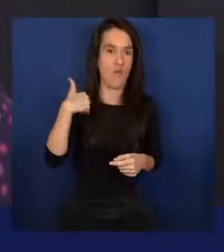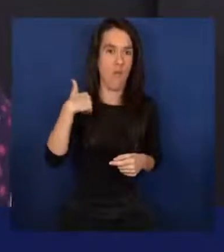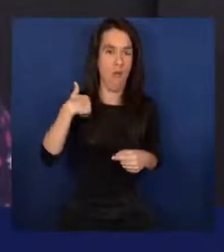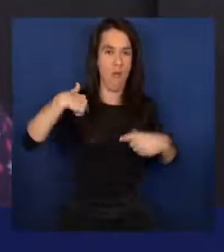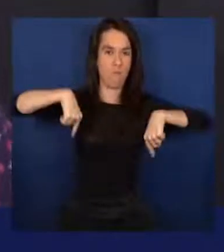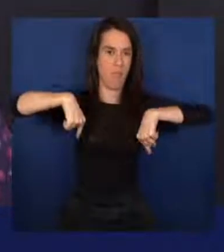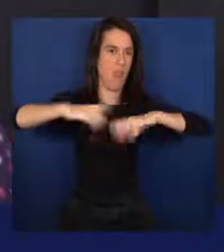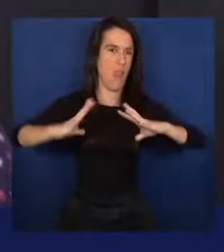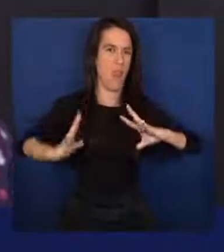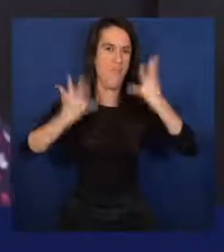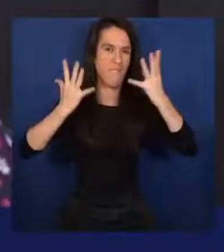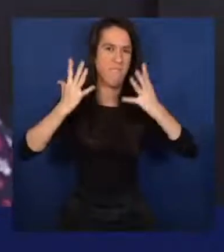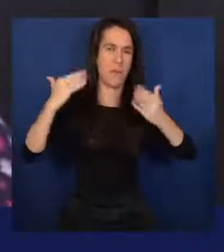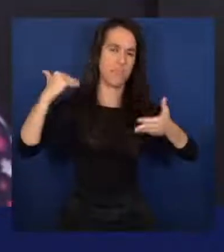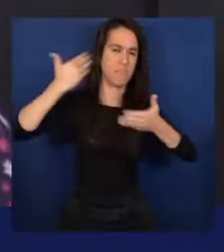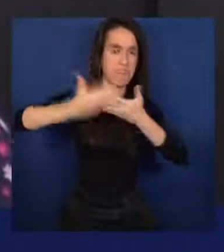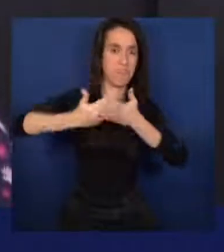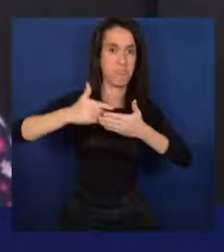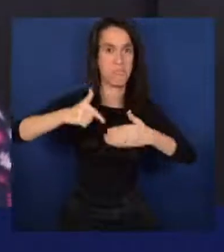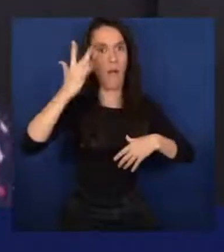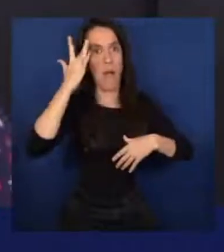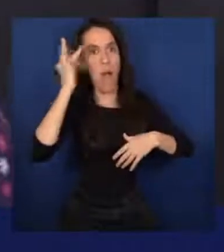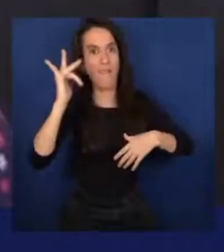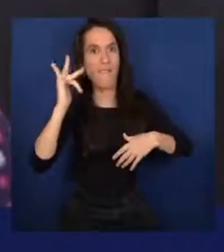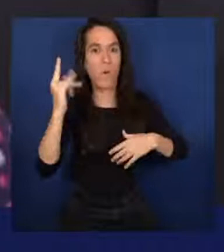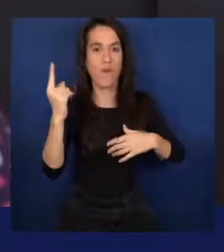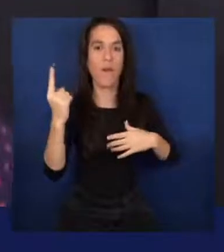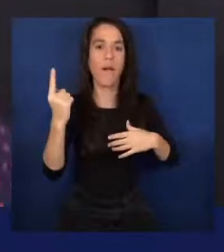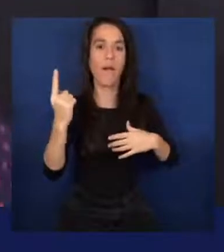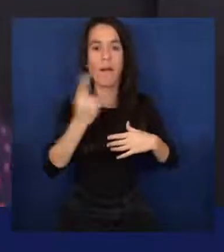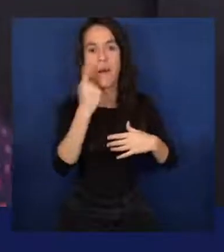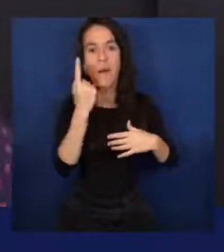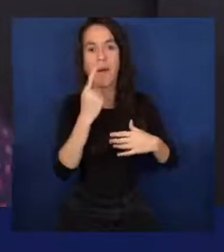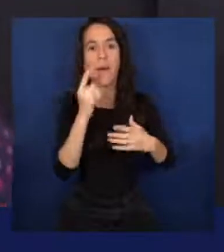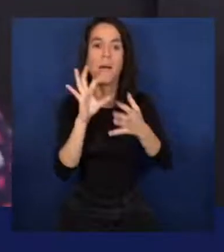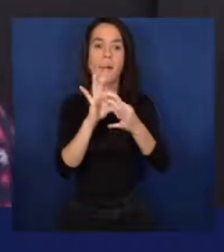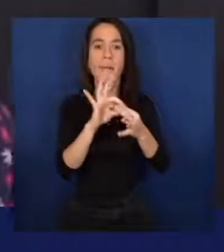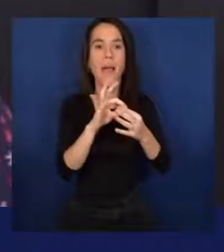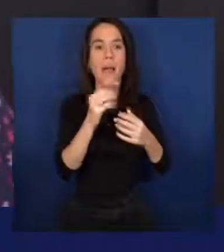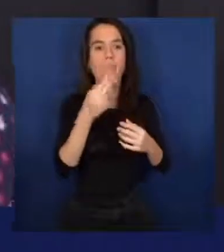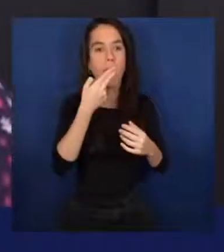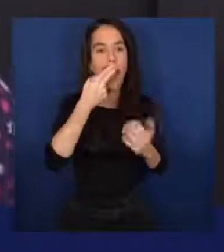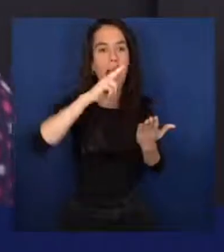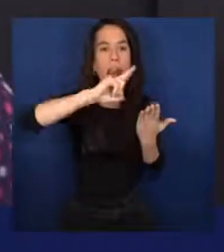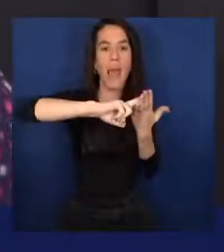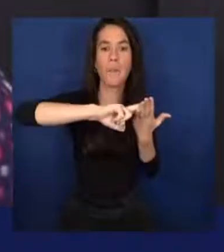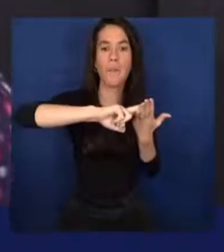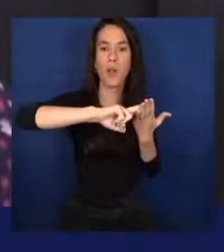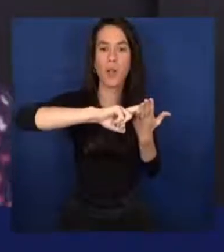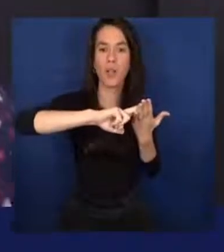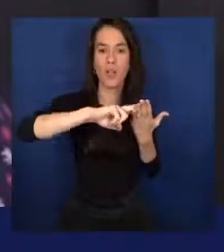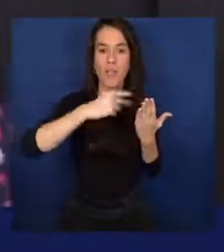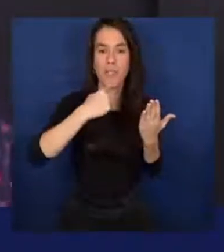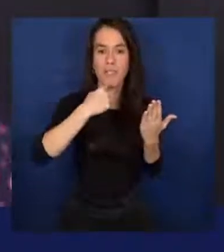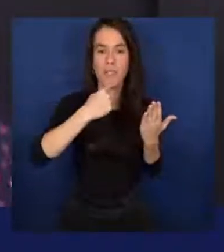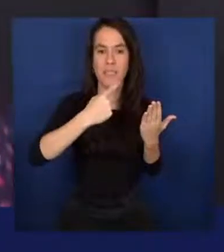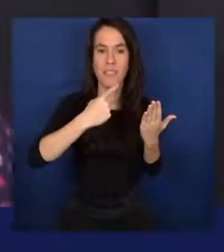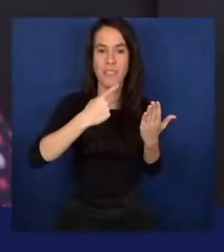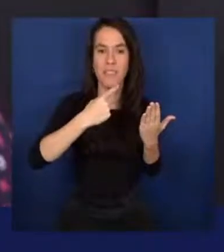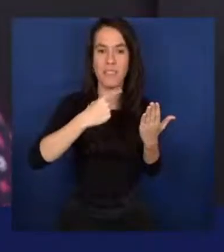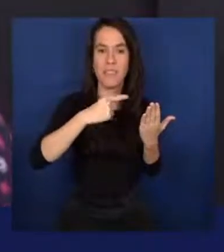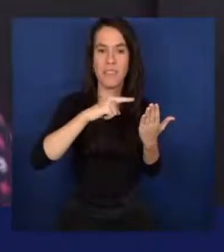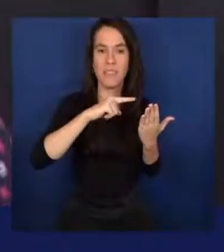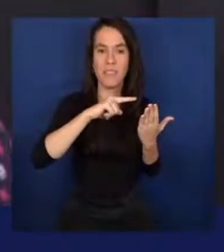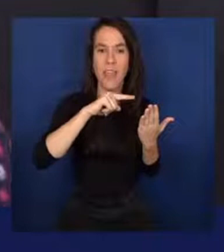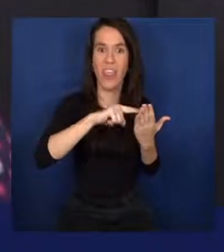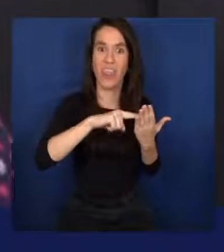everything, according to the state of California, may cause cancer, and there's like a label on it, like On this everything. is known as this is known to the state of